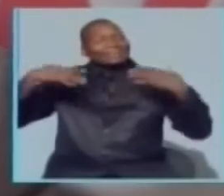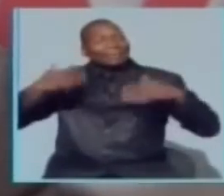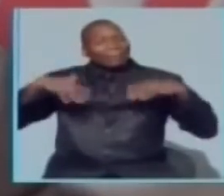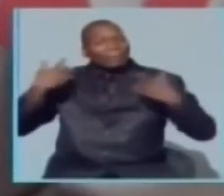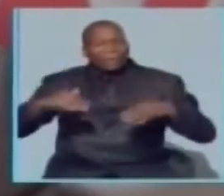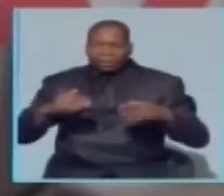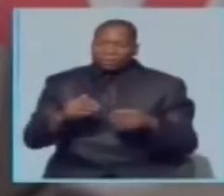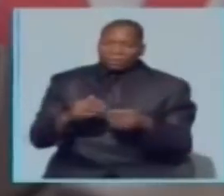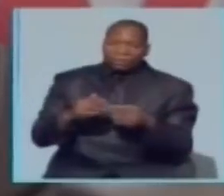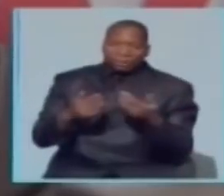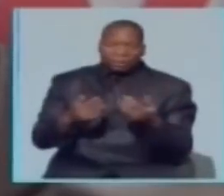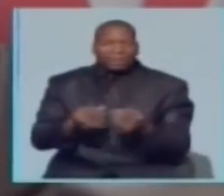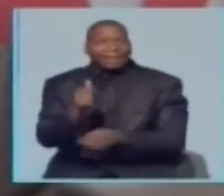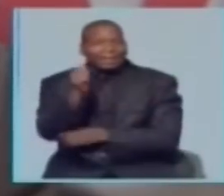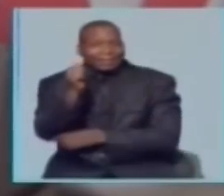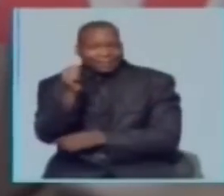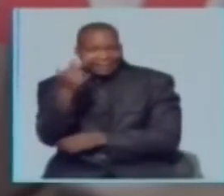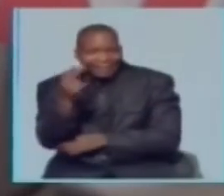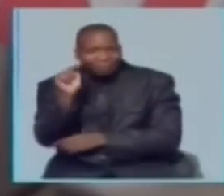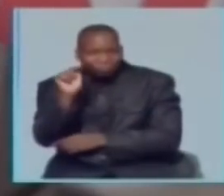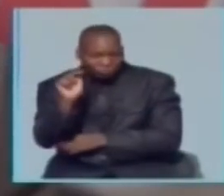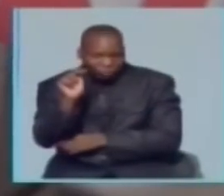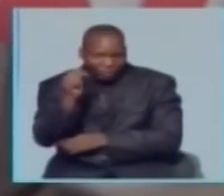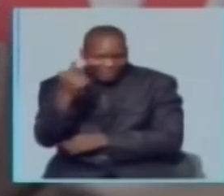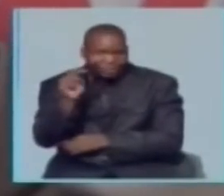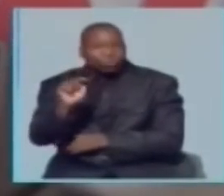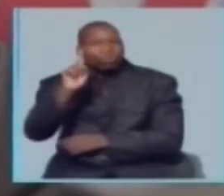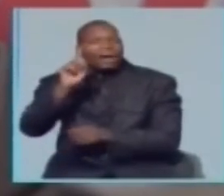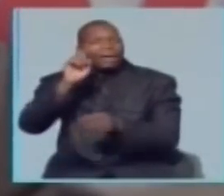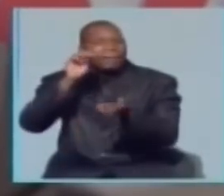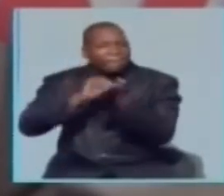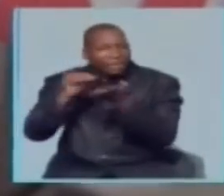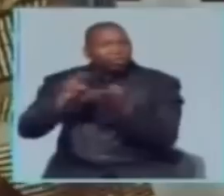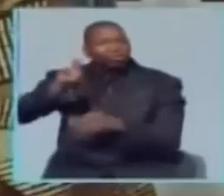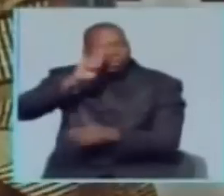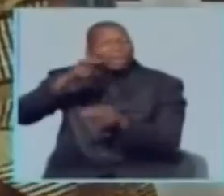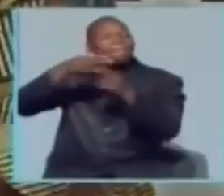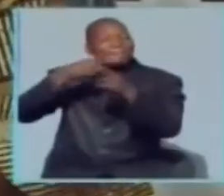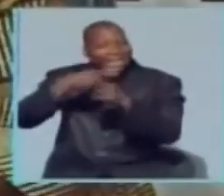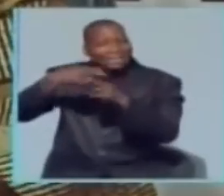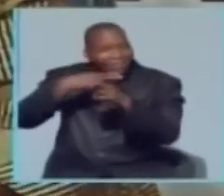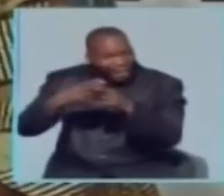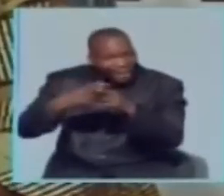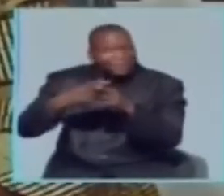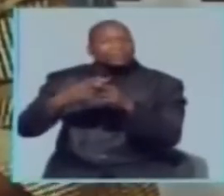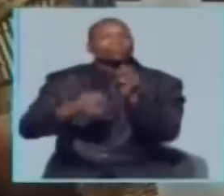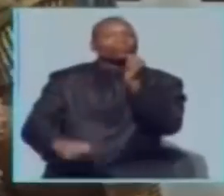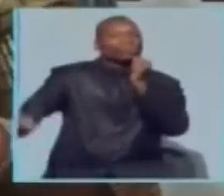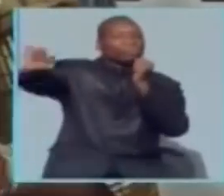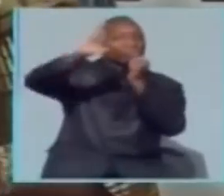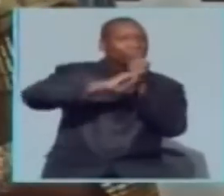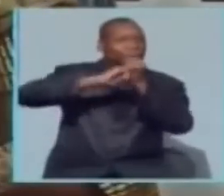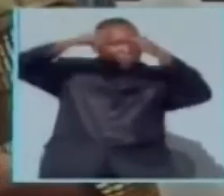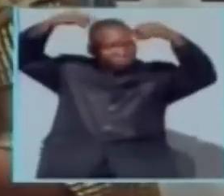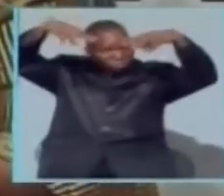think we're paying about almost $13.1 million every month just for that power being imported. At the